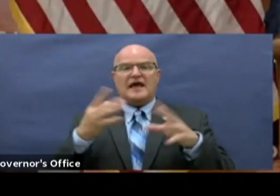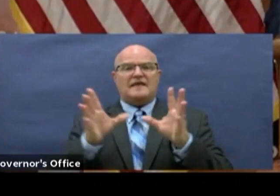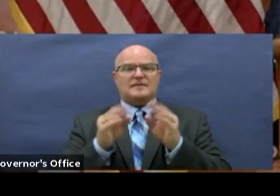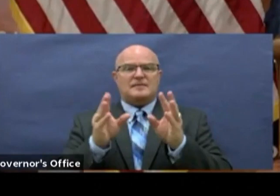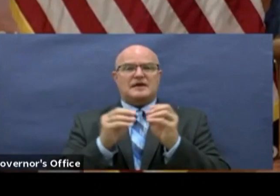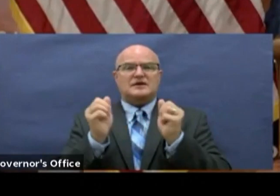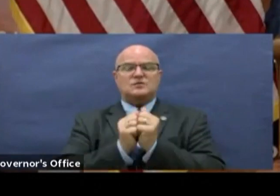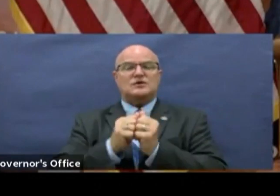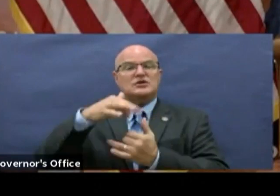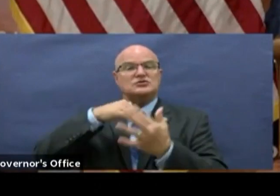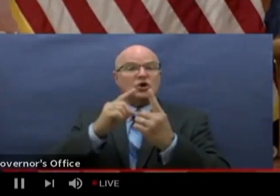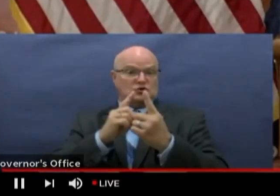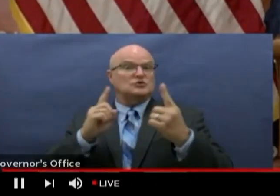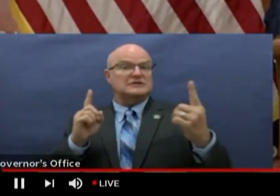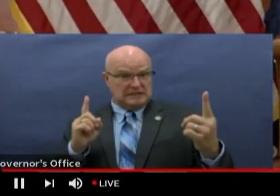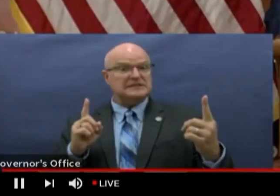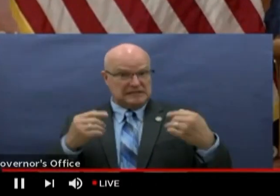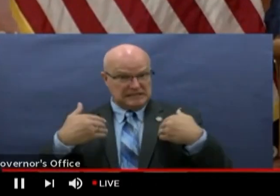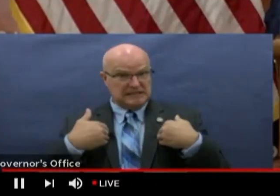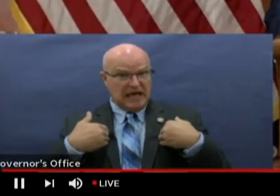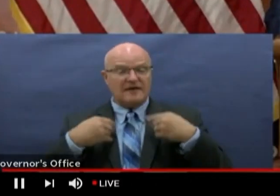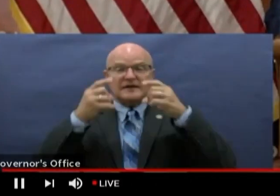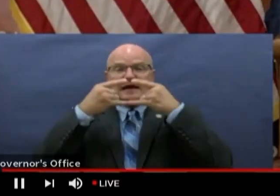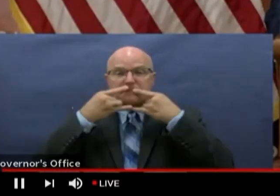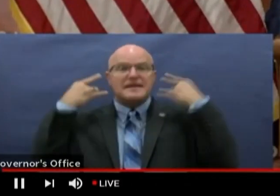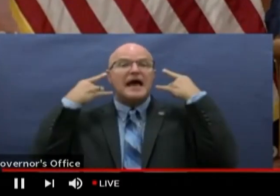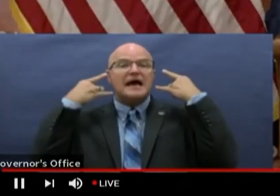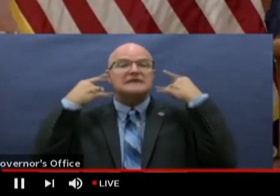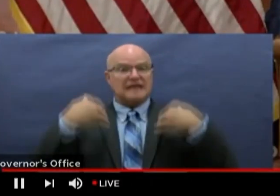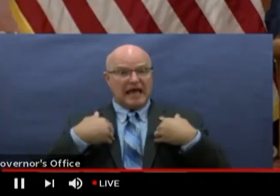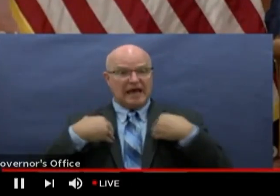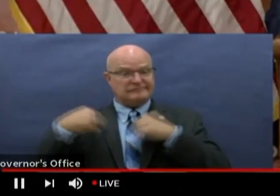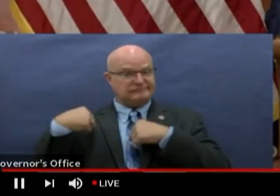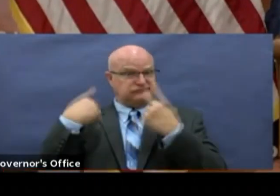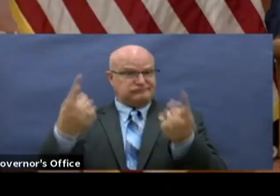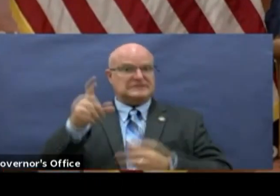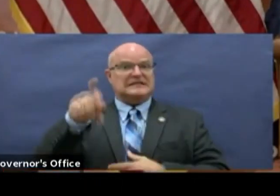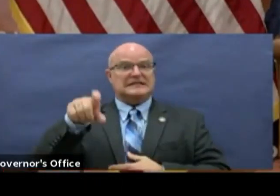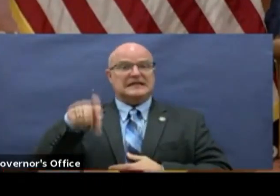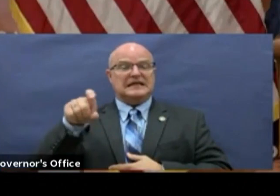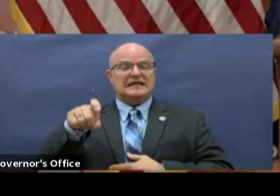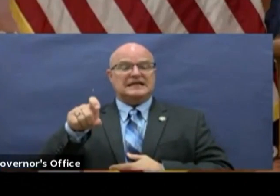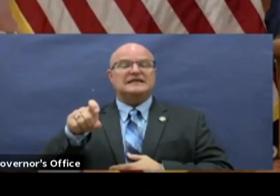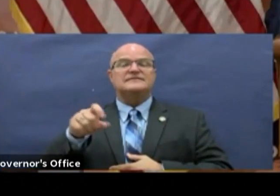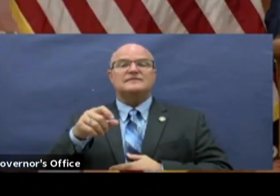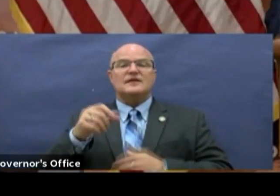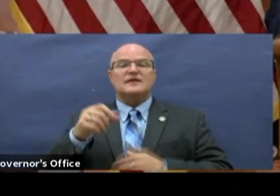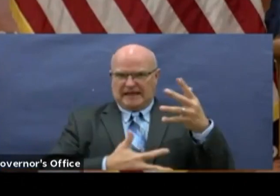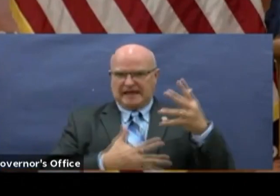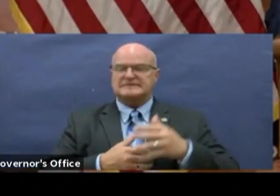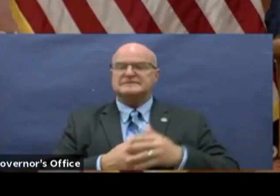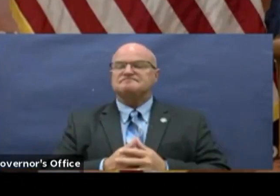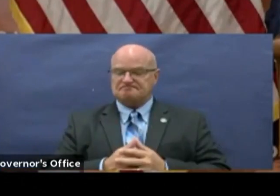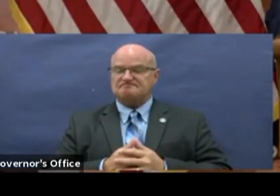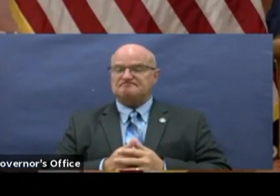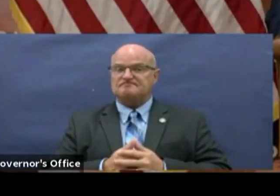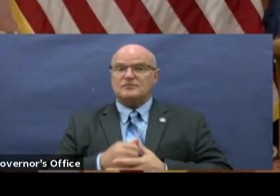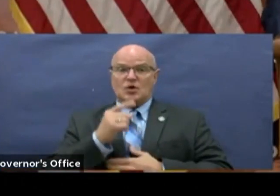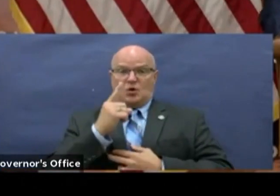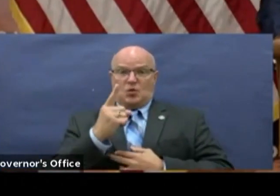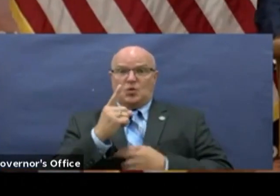meetings with social distancing and mask wearing as needed, following the guidelines.